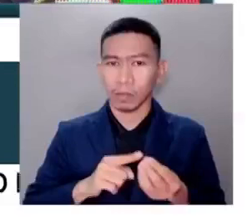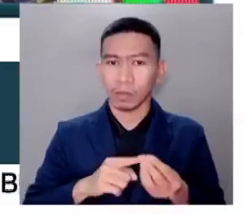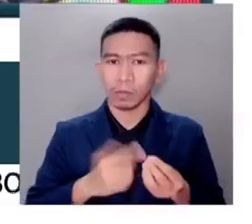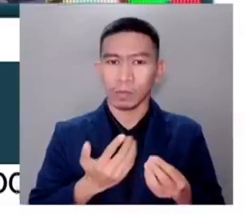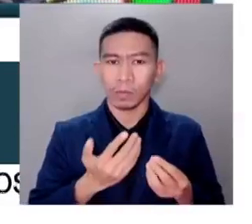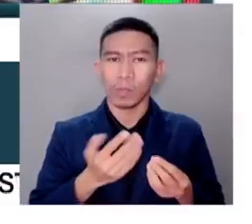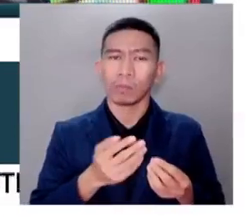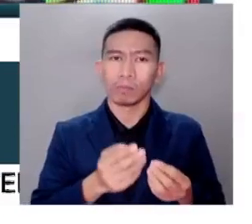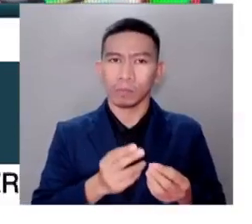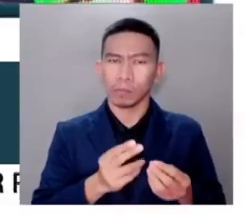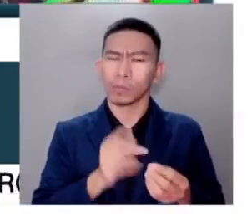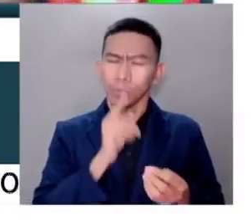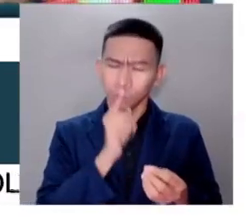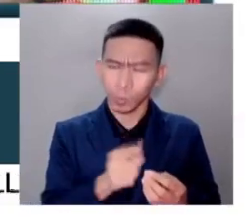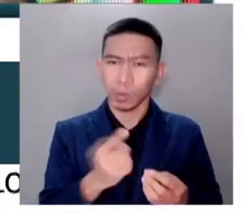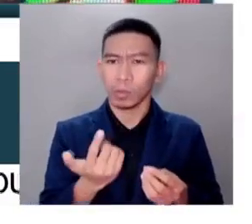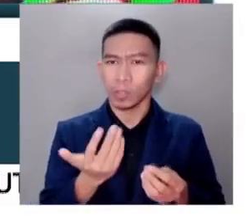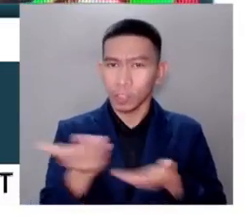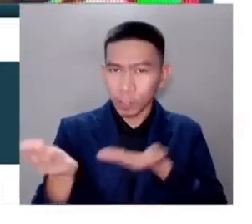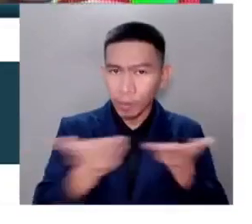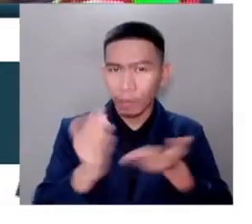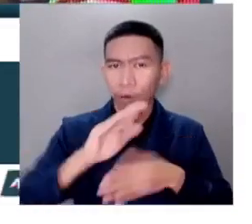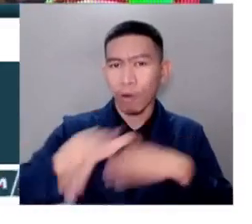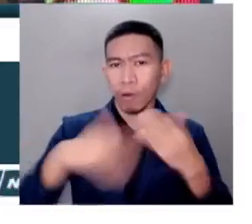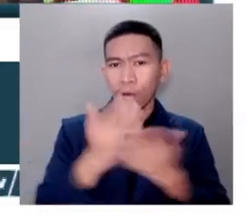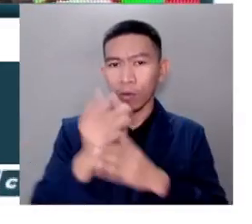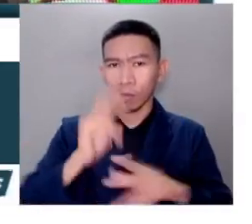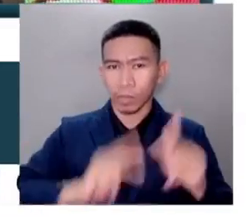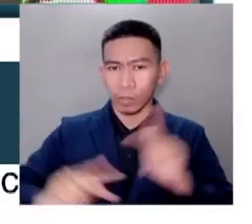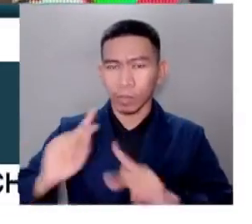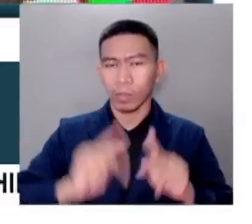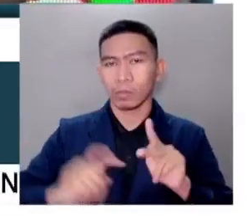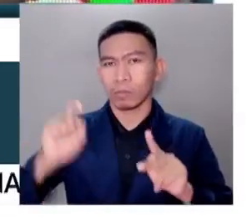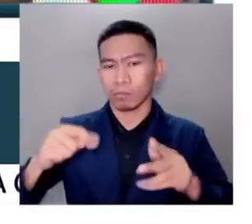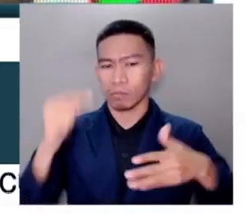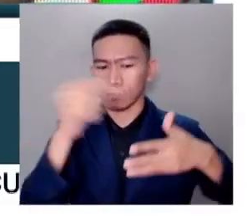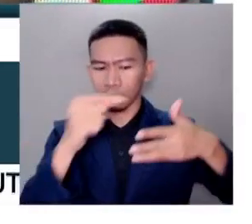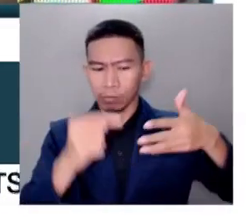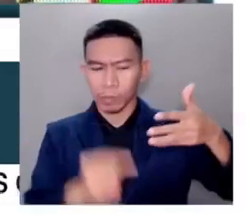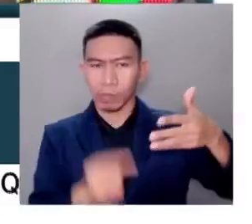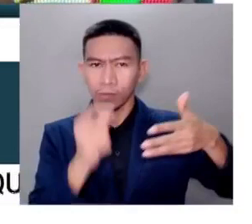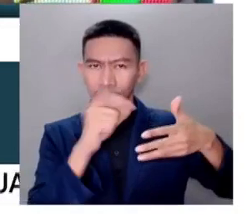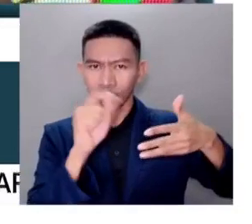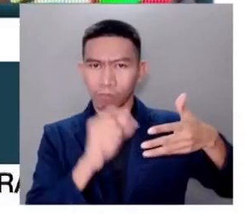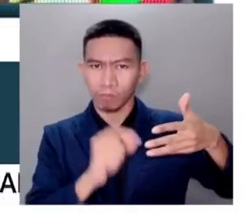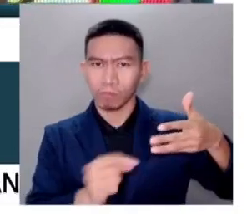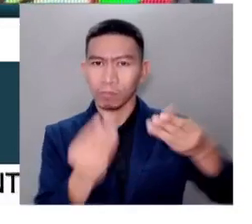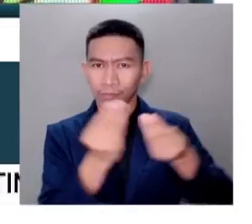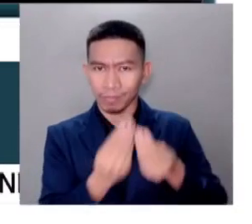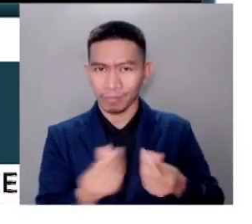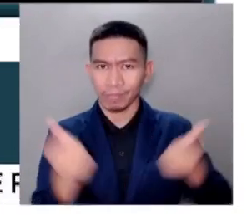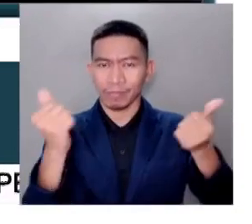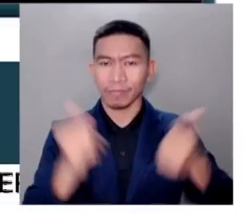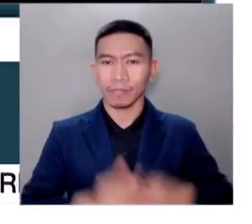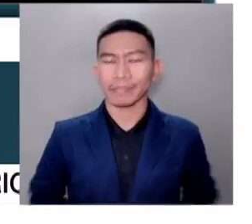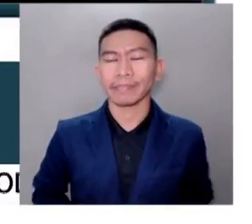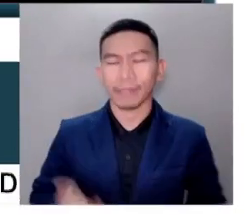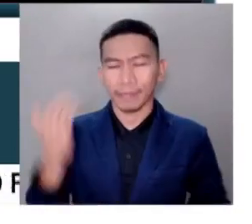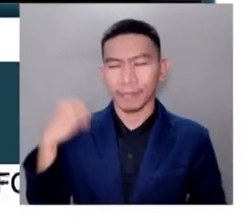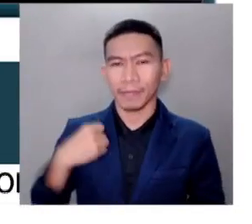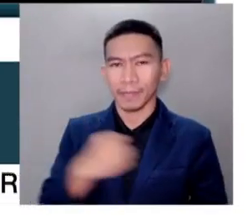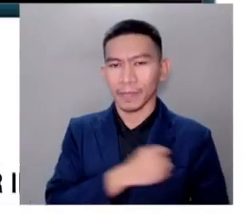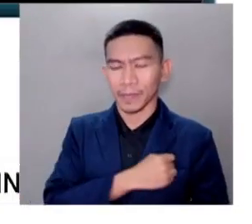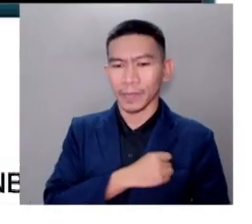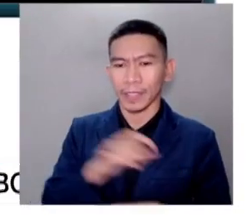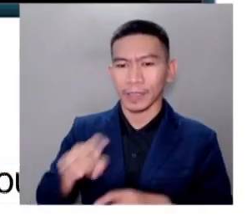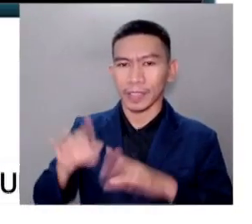all the people in the Philippines, they will address many of the issues that we've taken up. Former Senator of Australia Lee Rhiannon, who's also